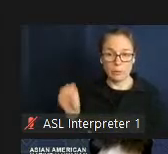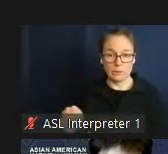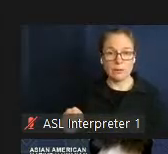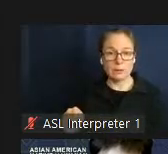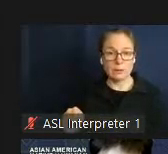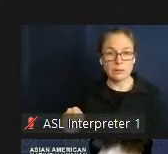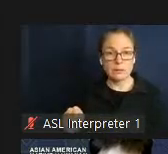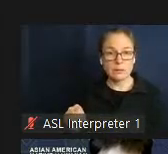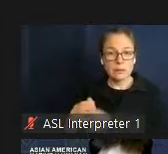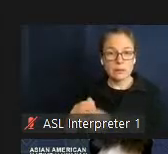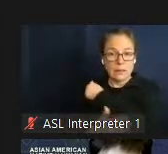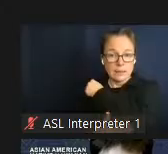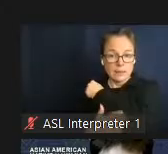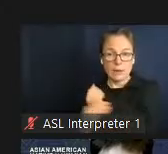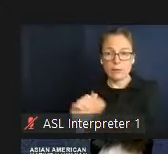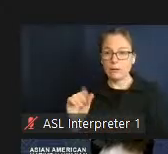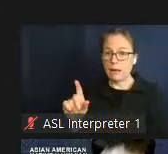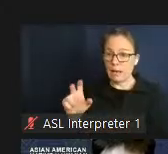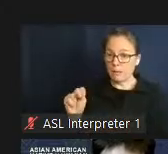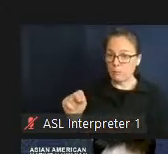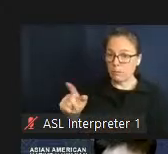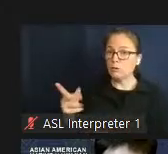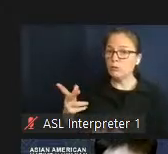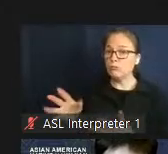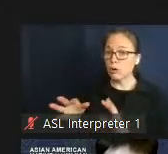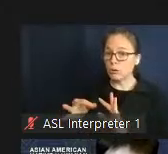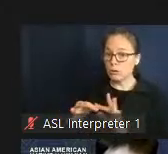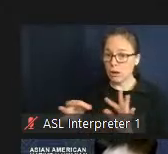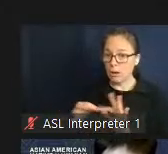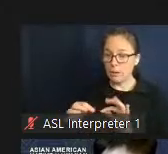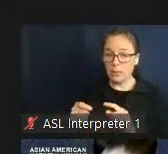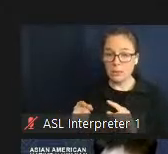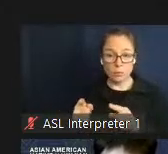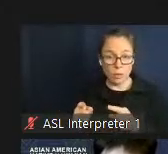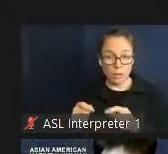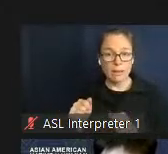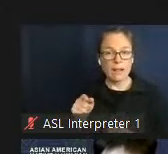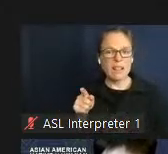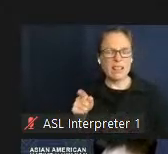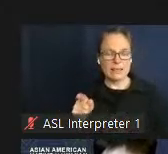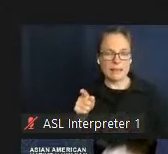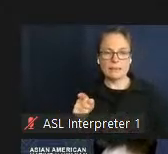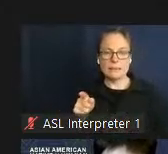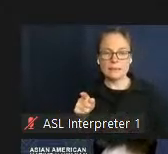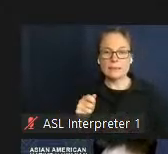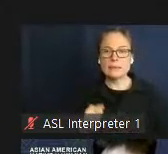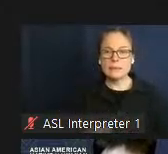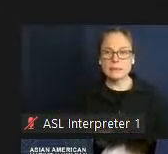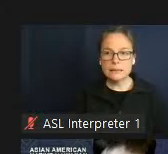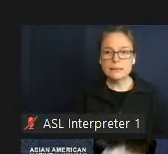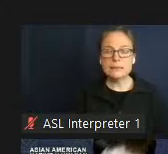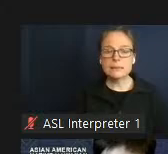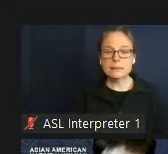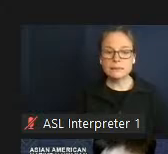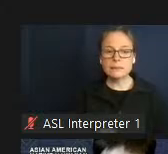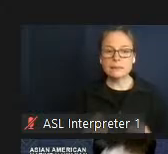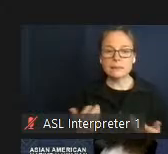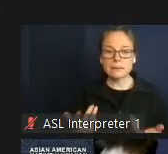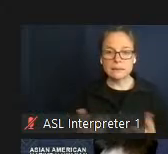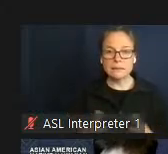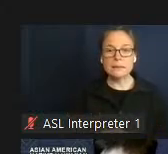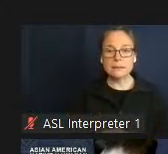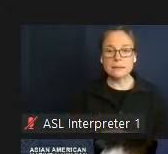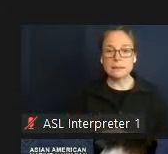county administrator pointed out, this is something that is being